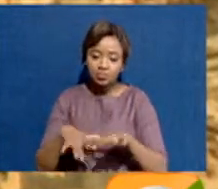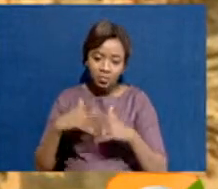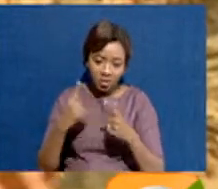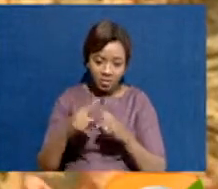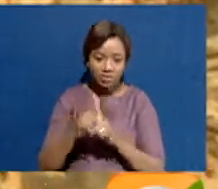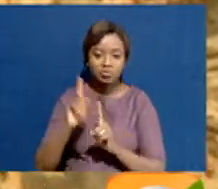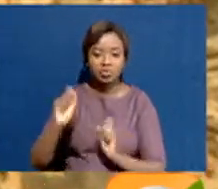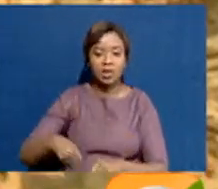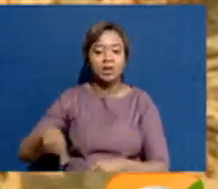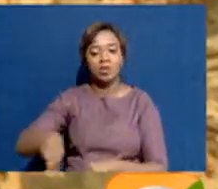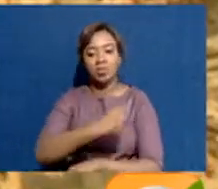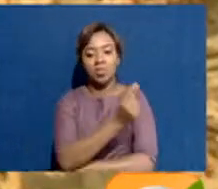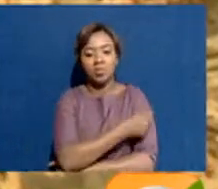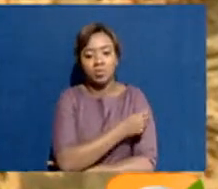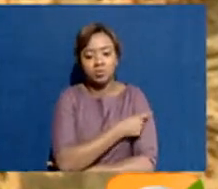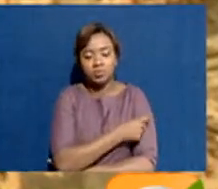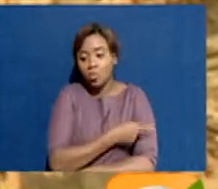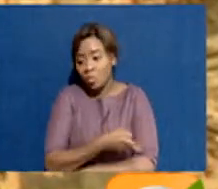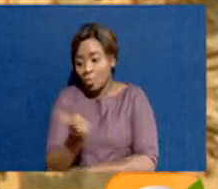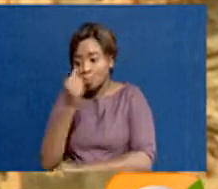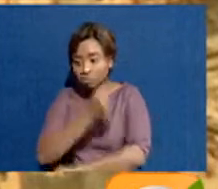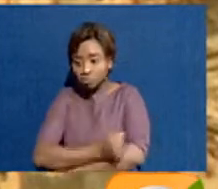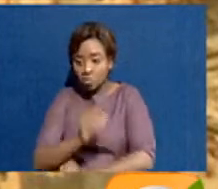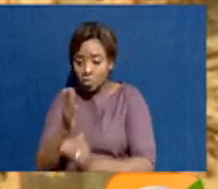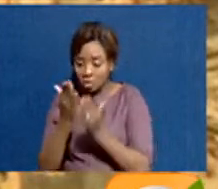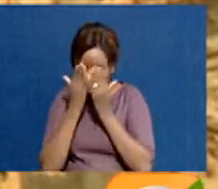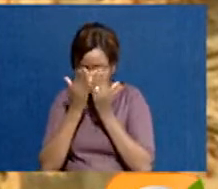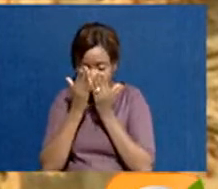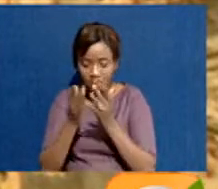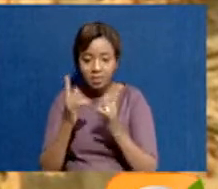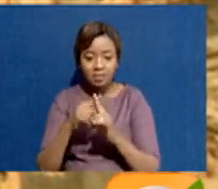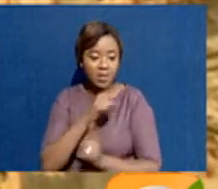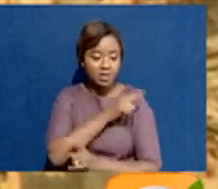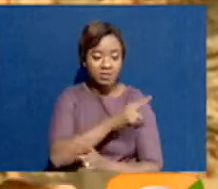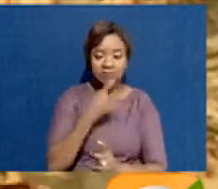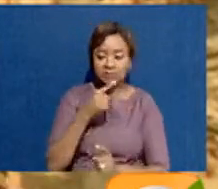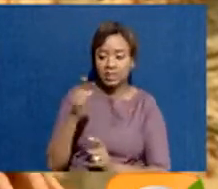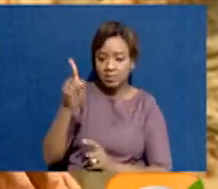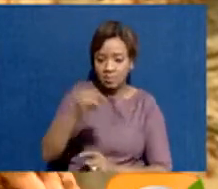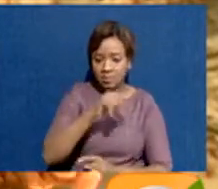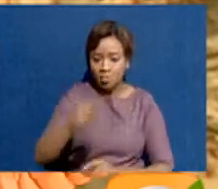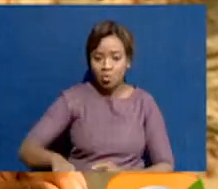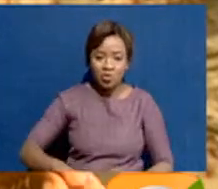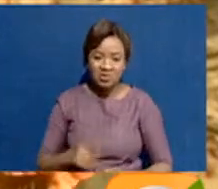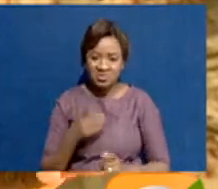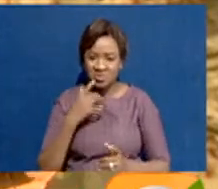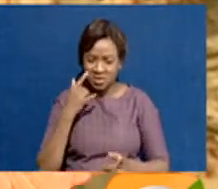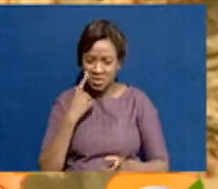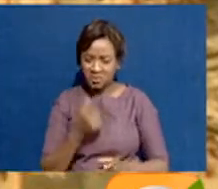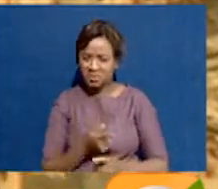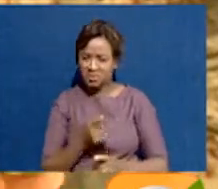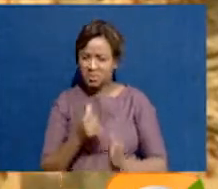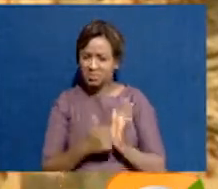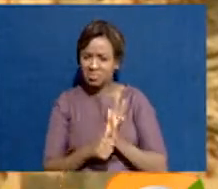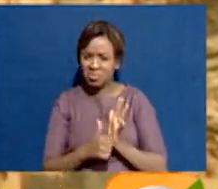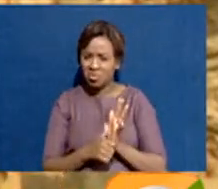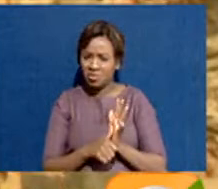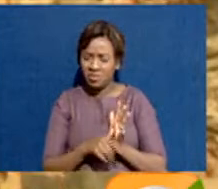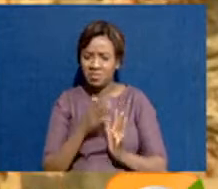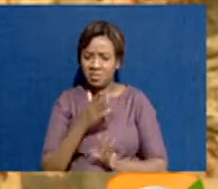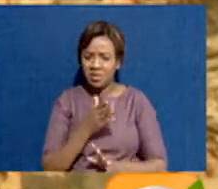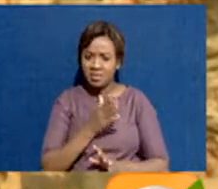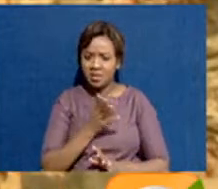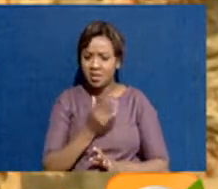hospital. Tunaenda mashuleni kufunzwa, tunapata elimu, kwake ni makosa. So ilikuwa imeanza kwa umbali umbali tu, by then haiko imeshika